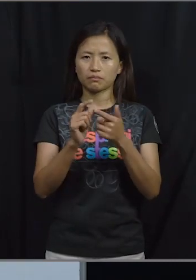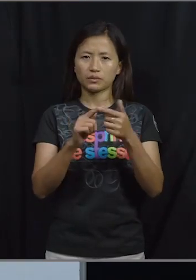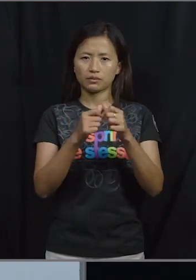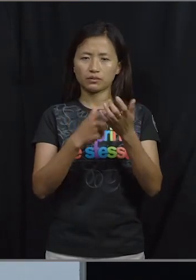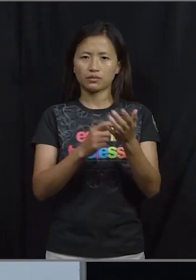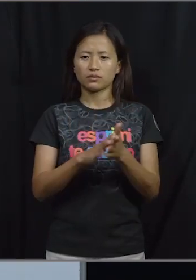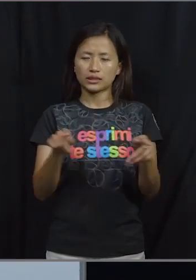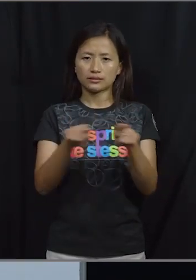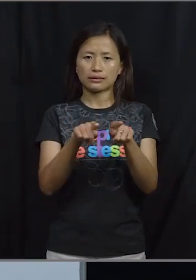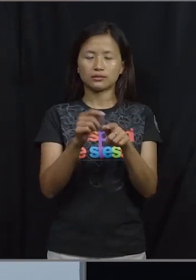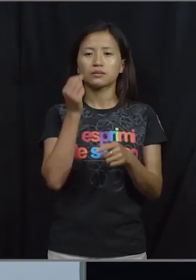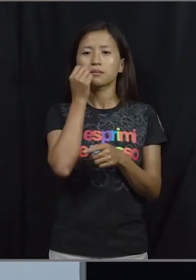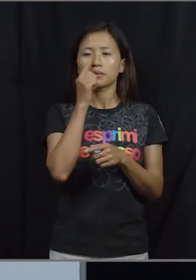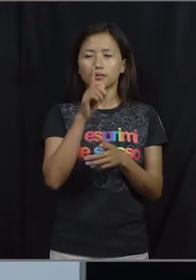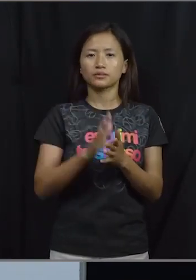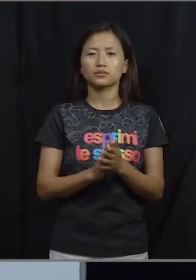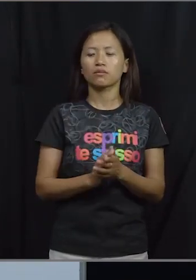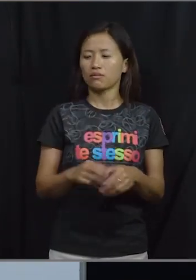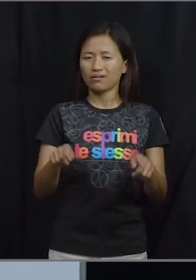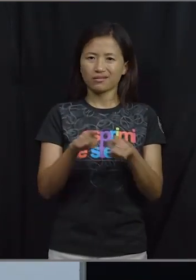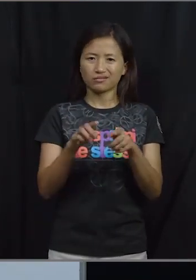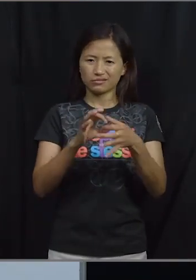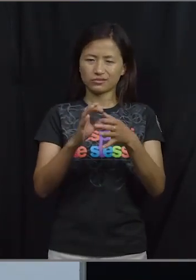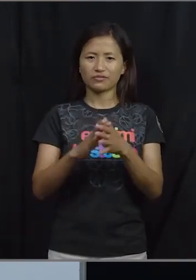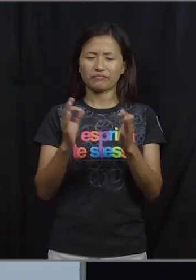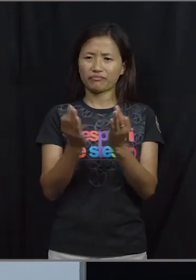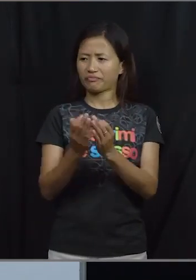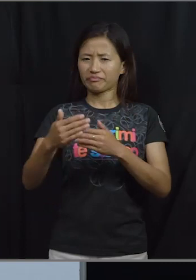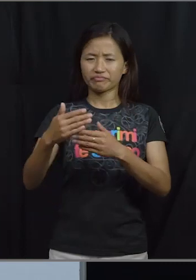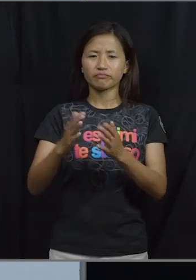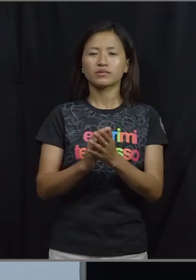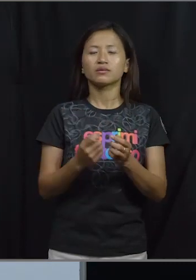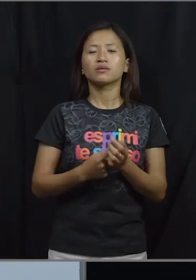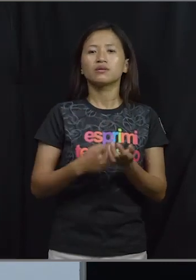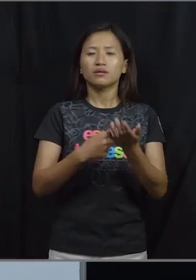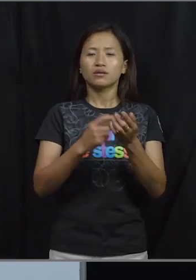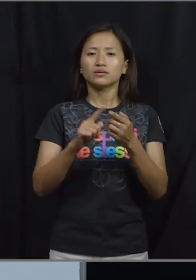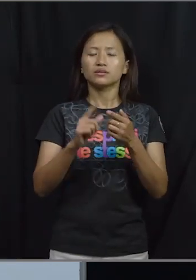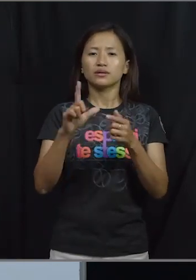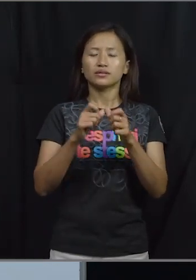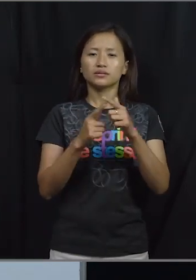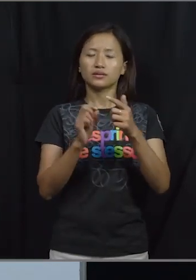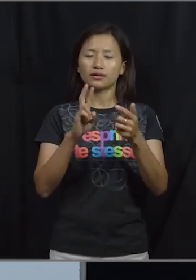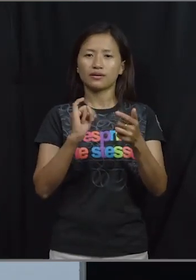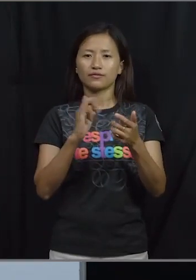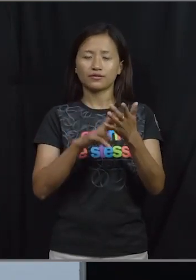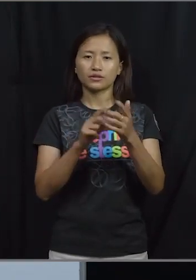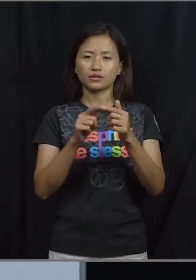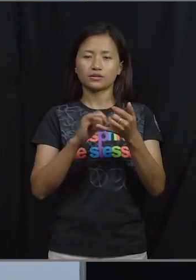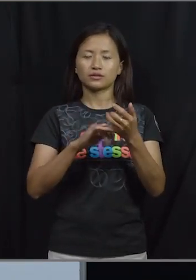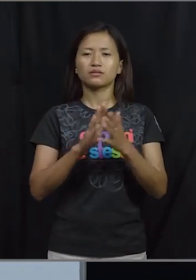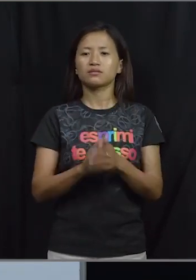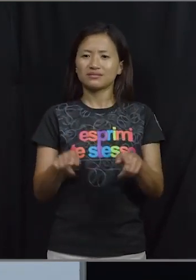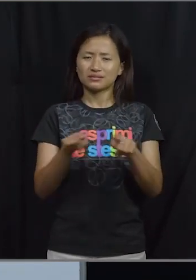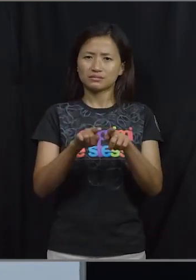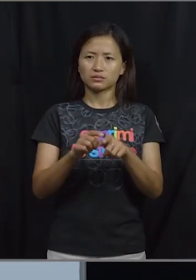things are similar to your parents or your relatives. And sometimes you must have heard statements like, oh, he's very familiar to his